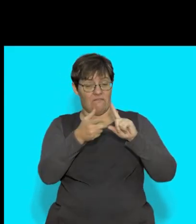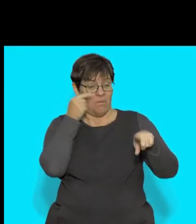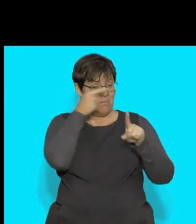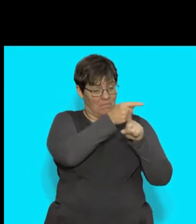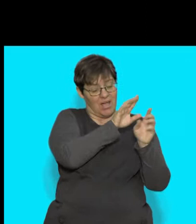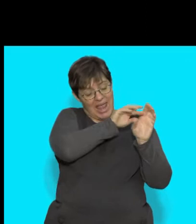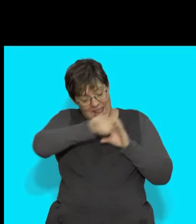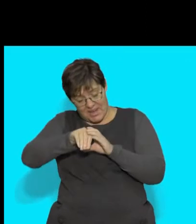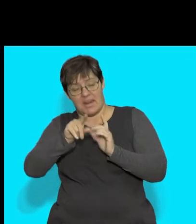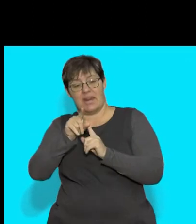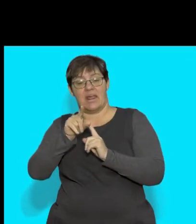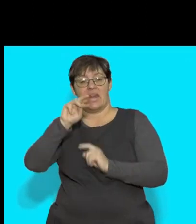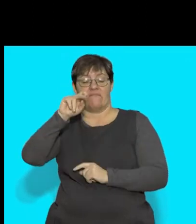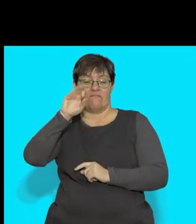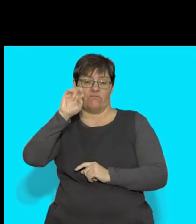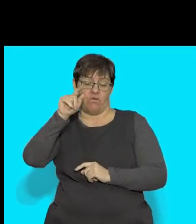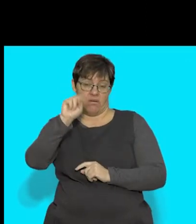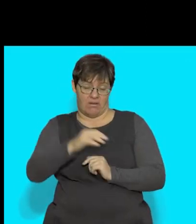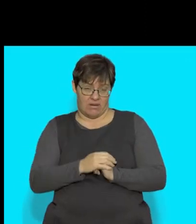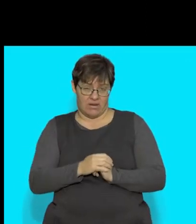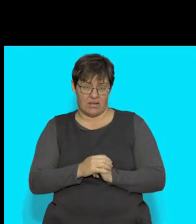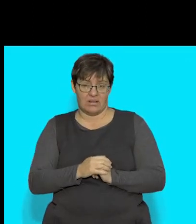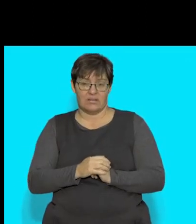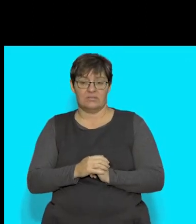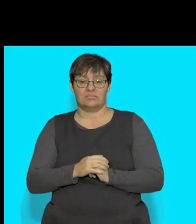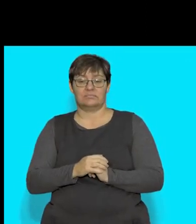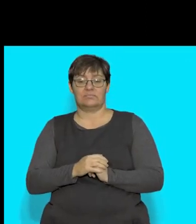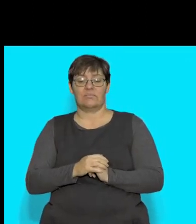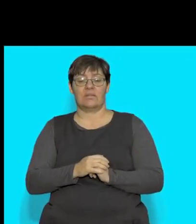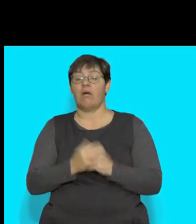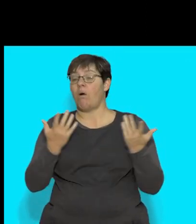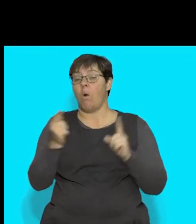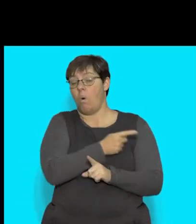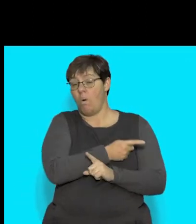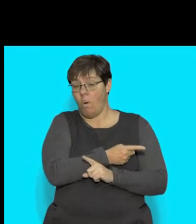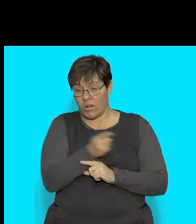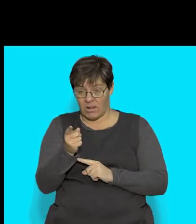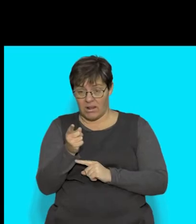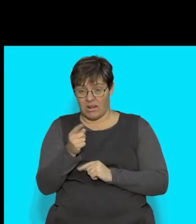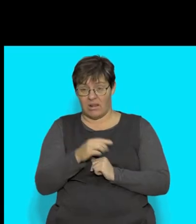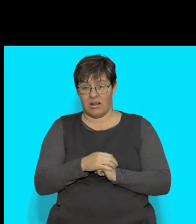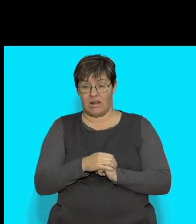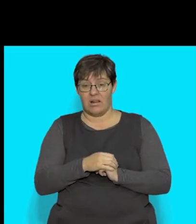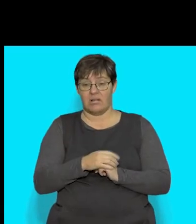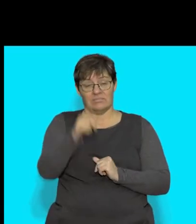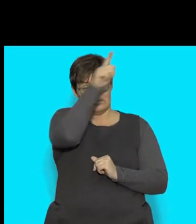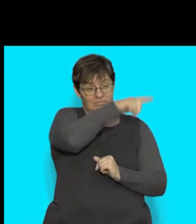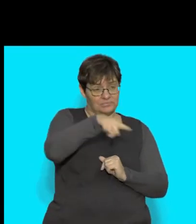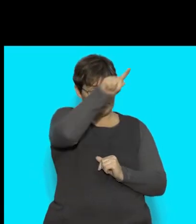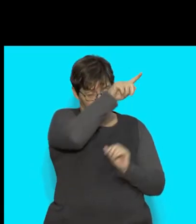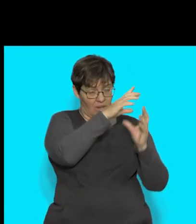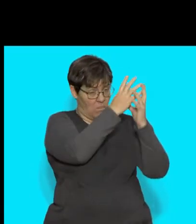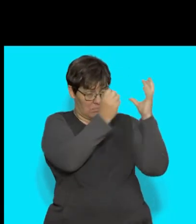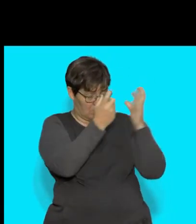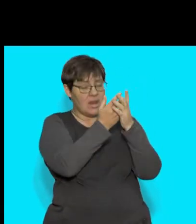filtered, ultrafiltration from the glomerulus into the nephron. So now if I had to change color